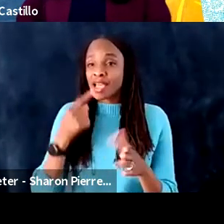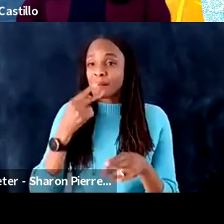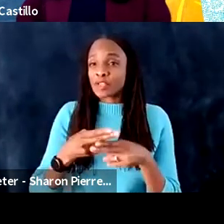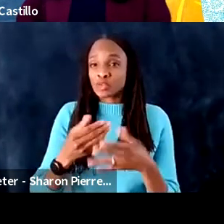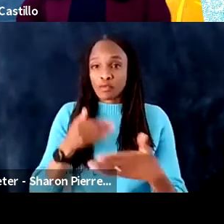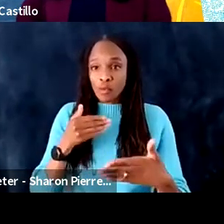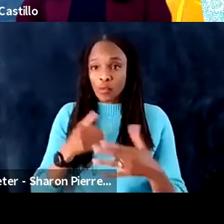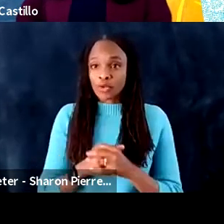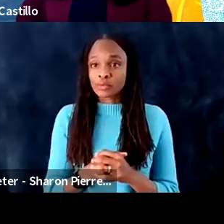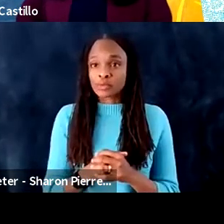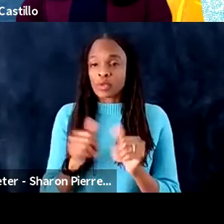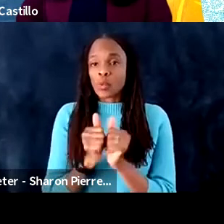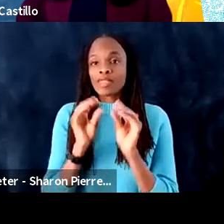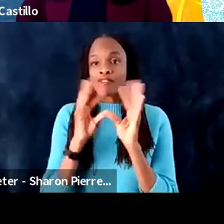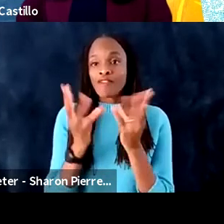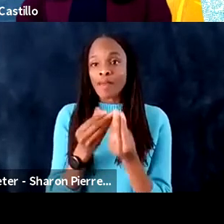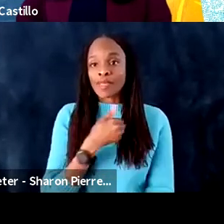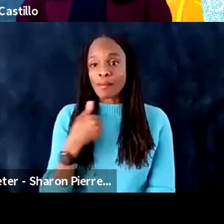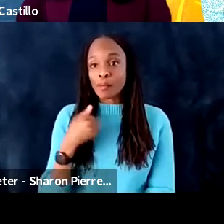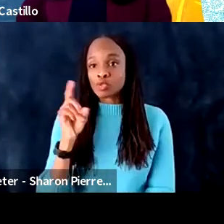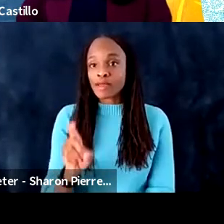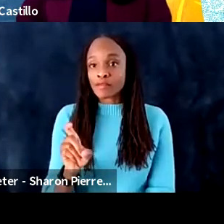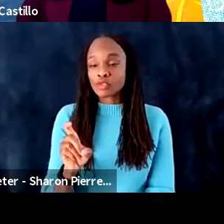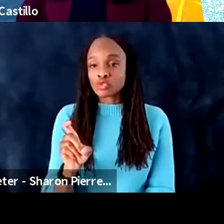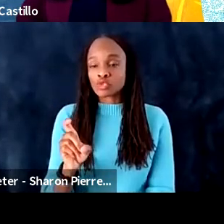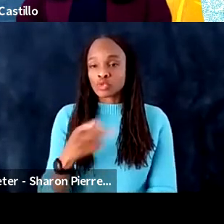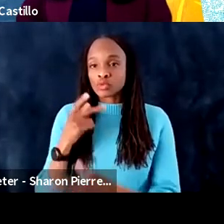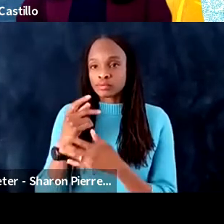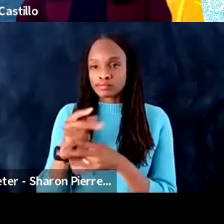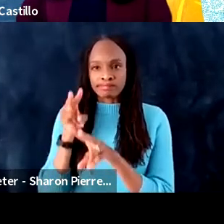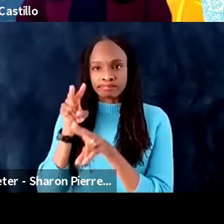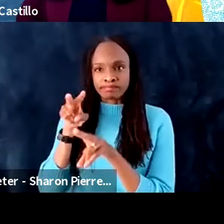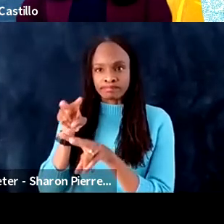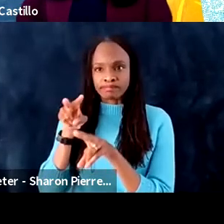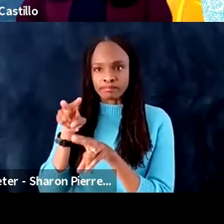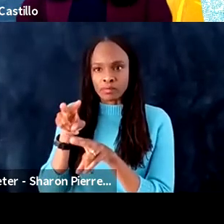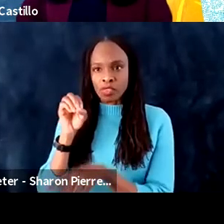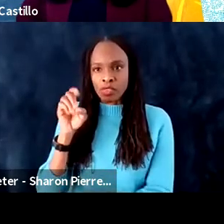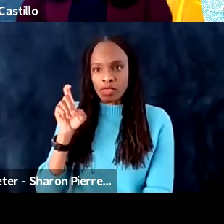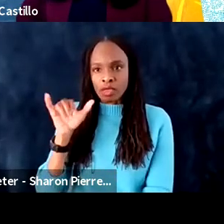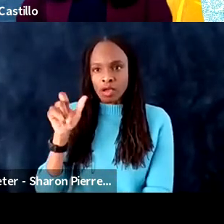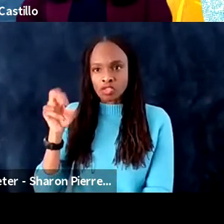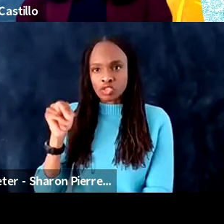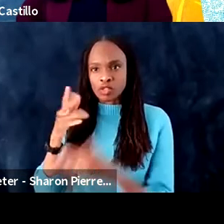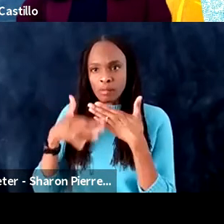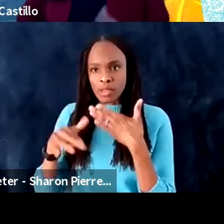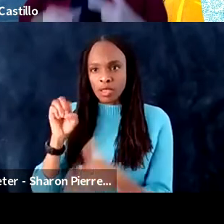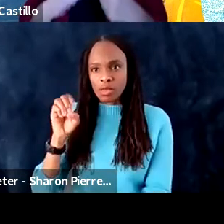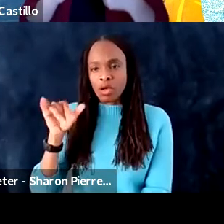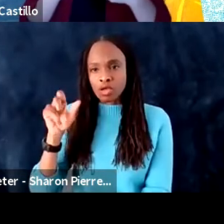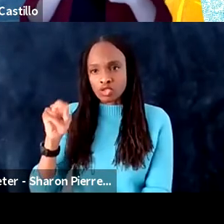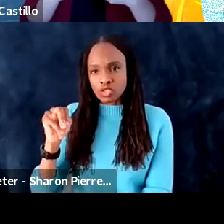on family members having to monitor the oxygenation, blood oxygenation with